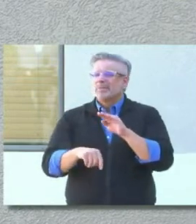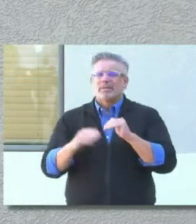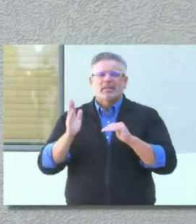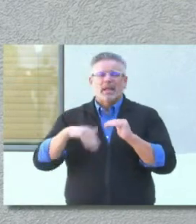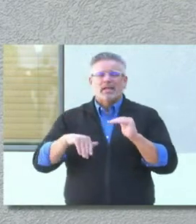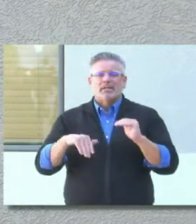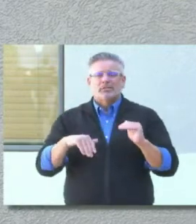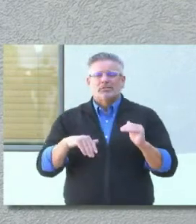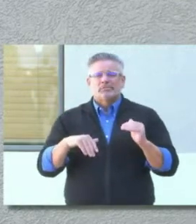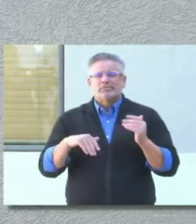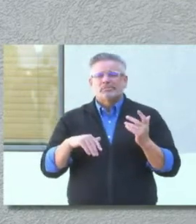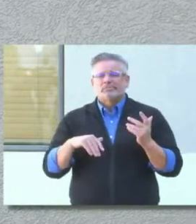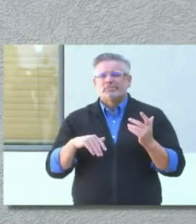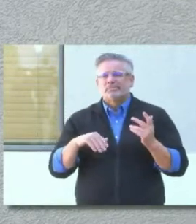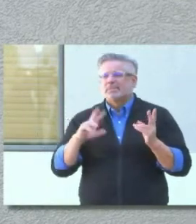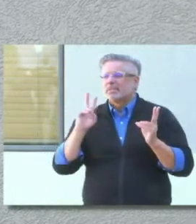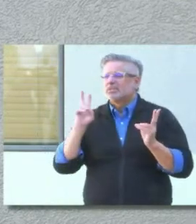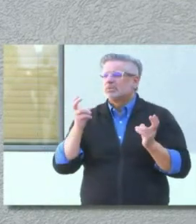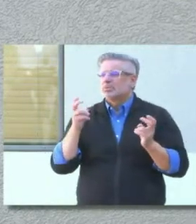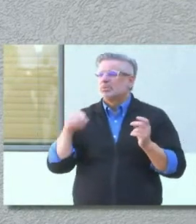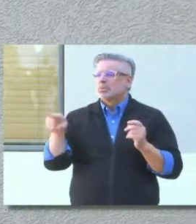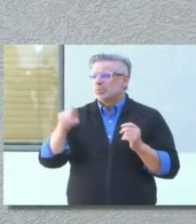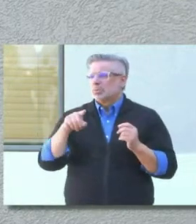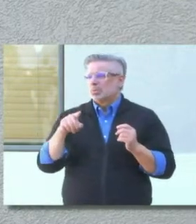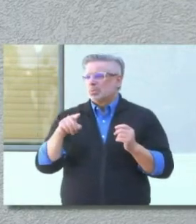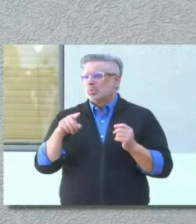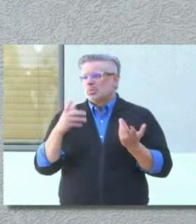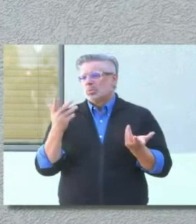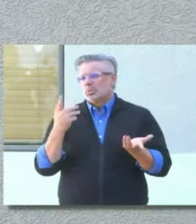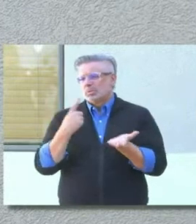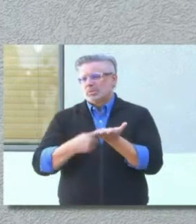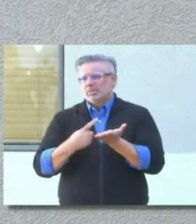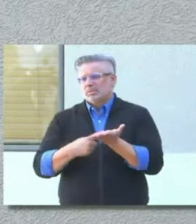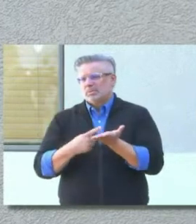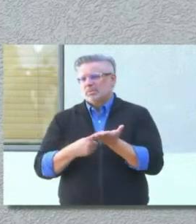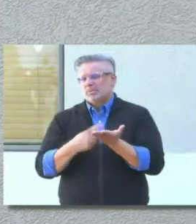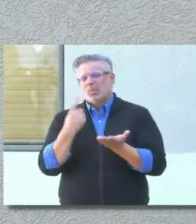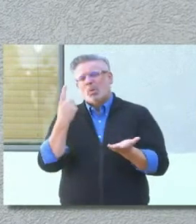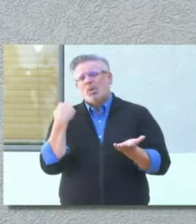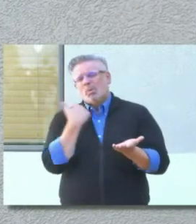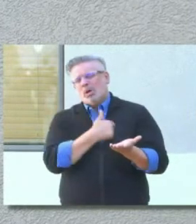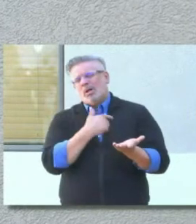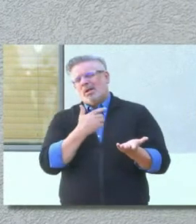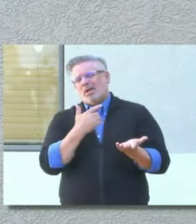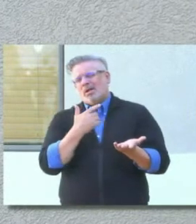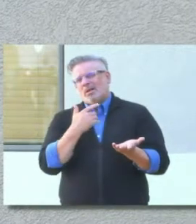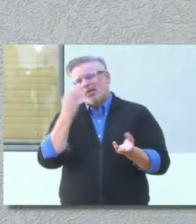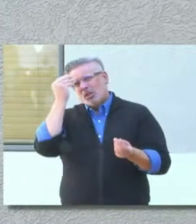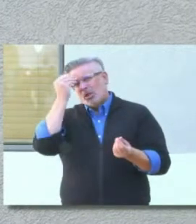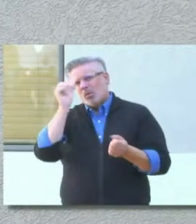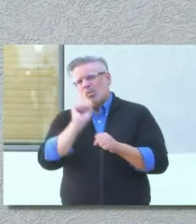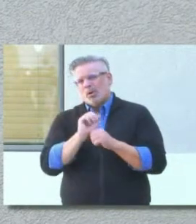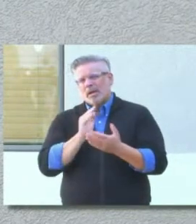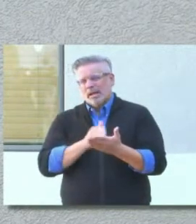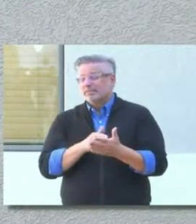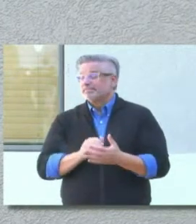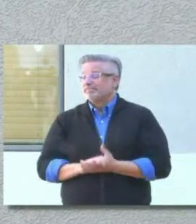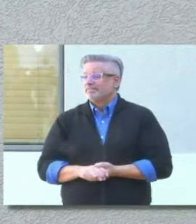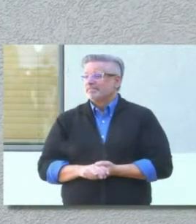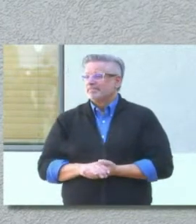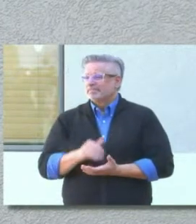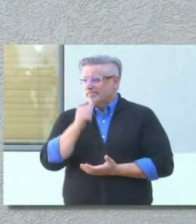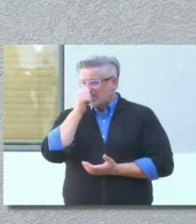than the issue that you bring to the fore, and it's one we're all going to have to ponder and work against.